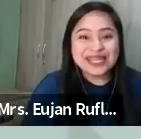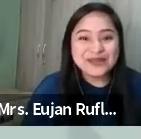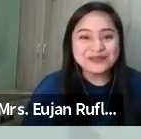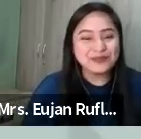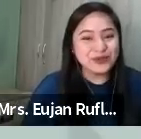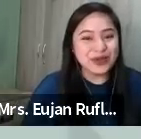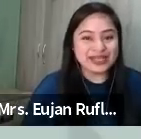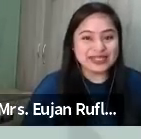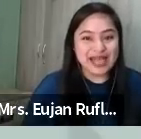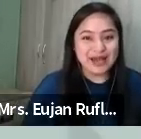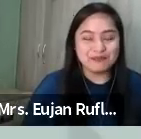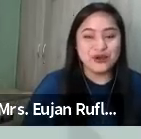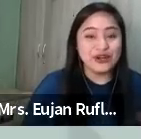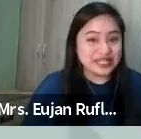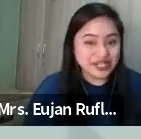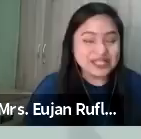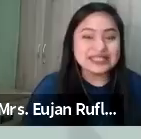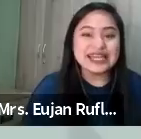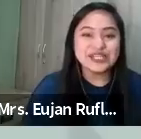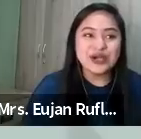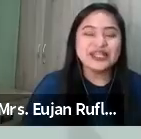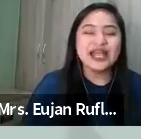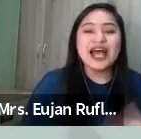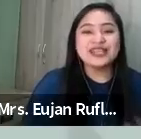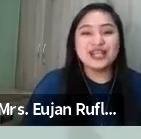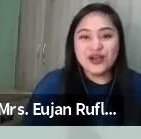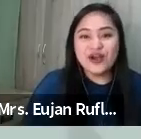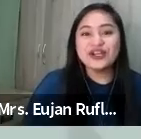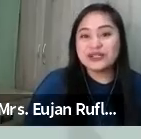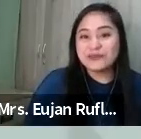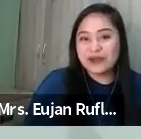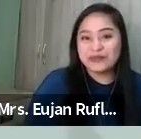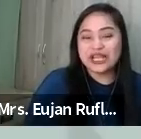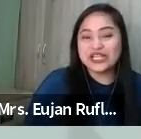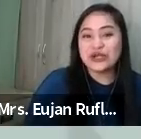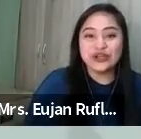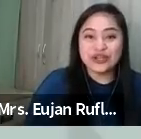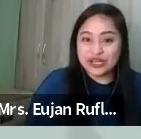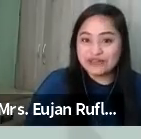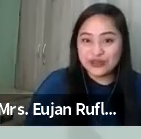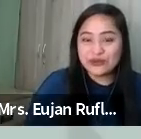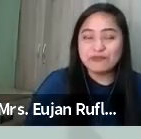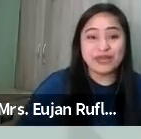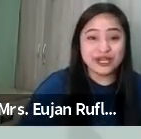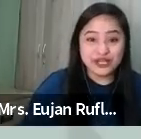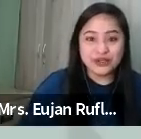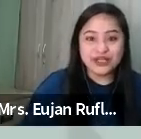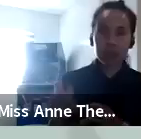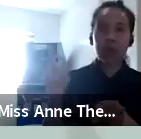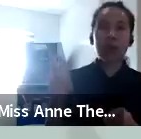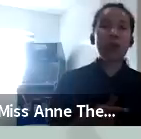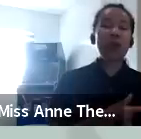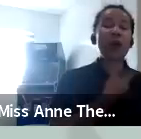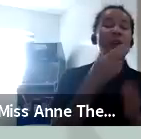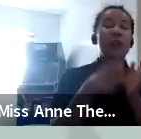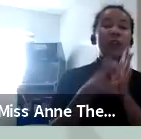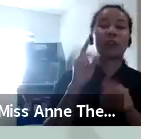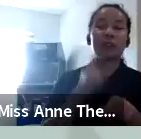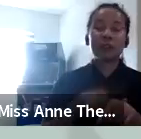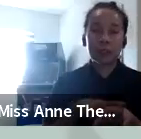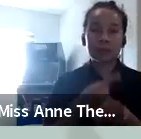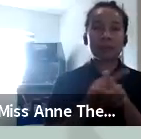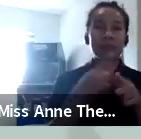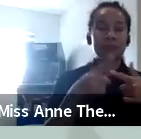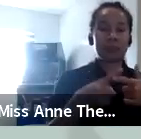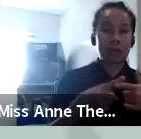mas mahirap na po yung exam." Or in translation, the longer the preparation or the review period, the harder the